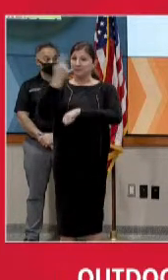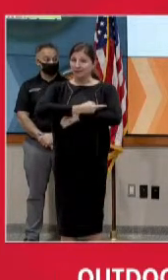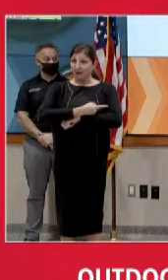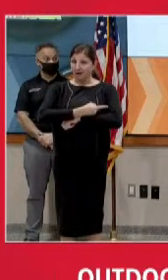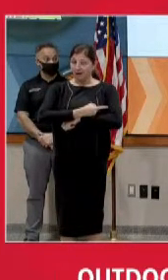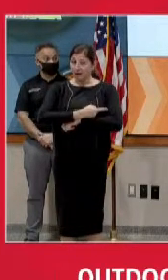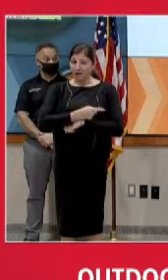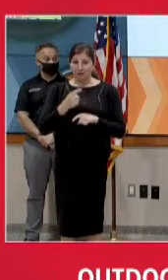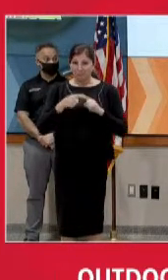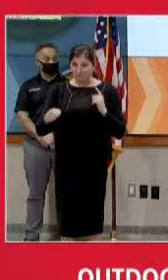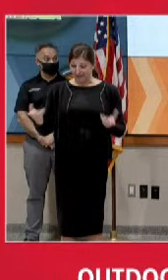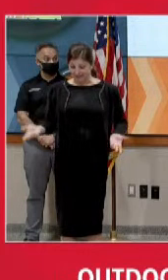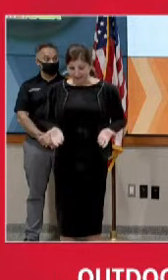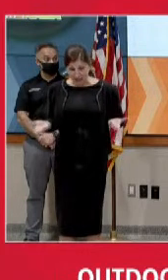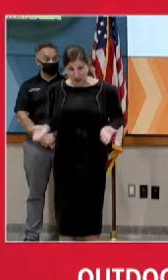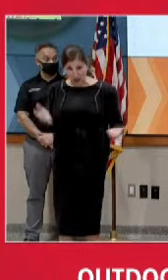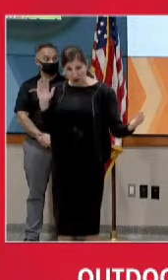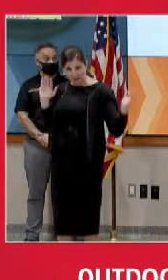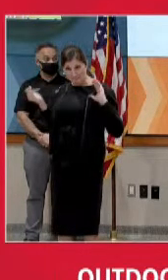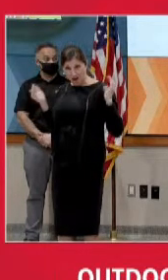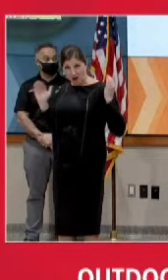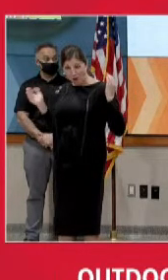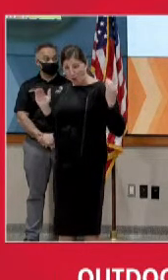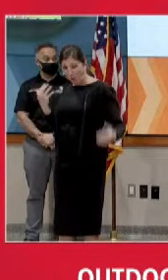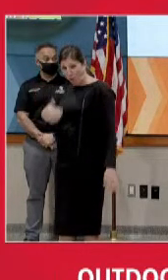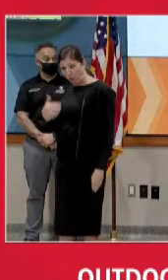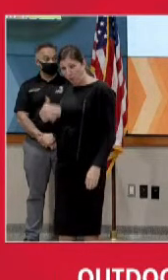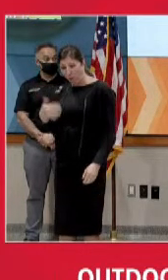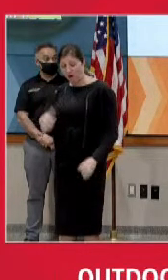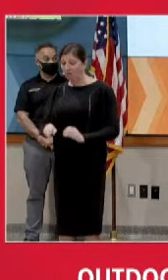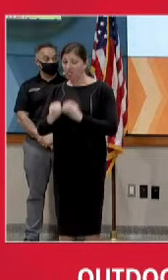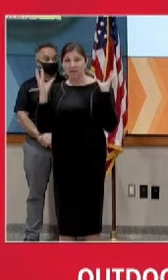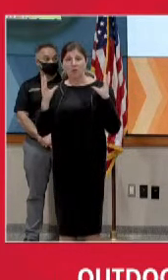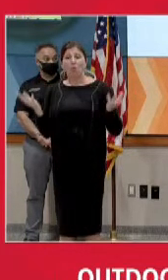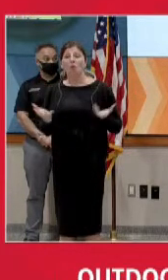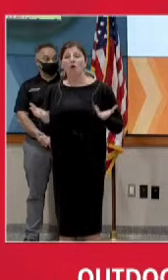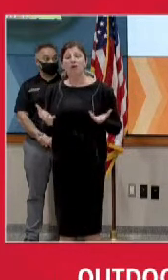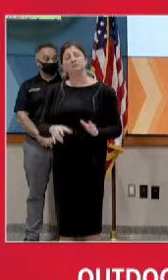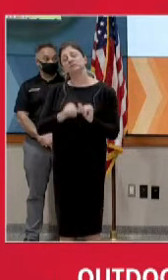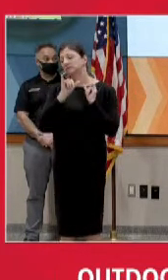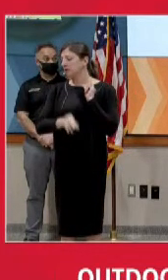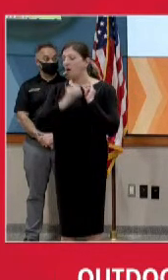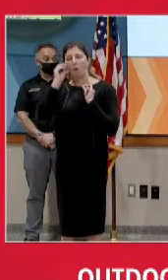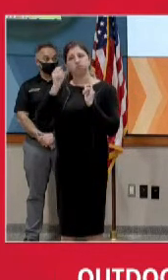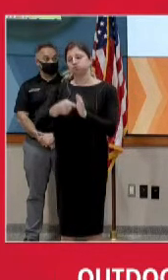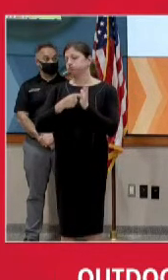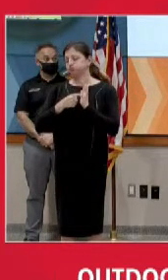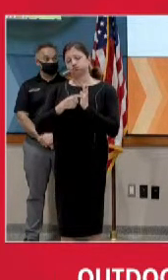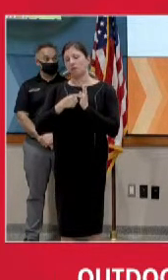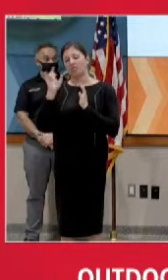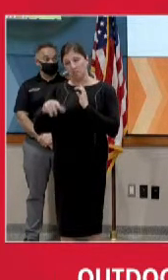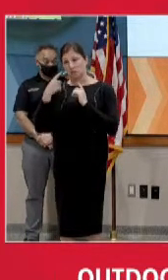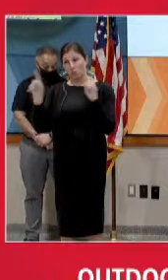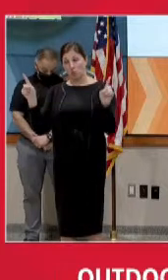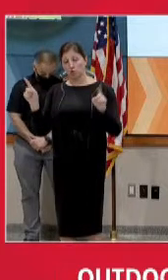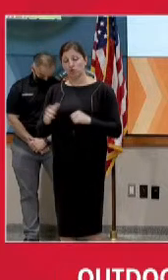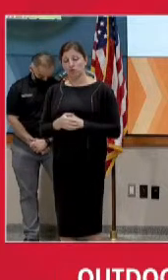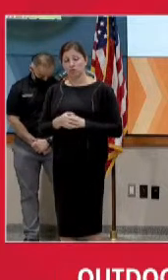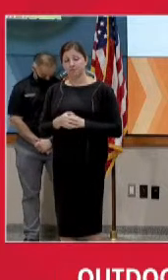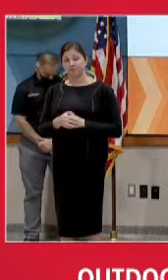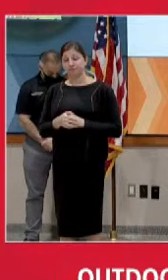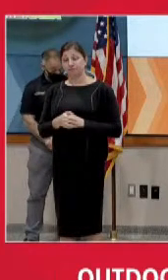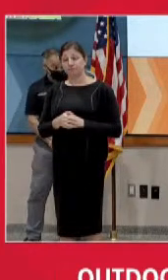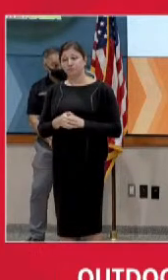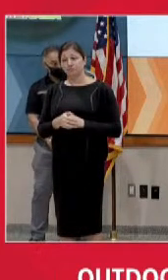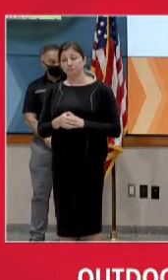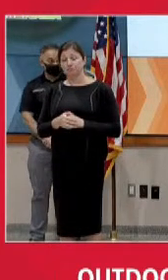yet, look at where we are. And so what is clear is we have to stay home. That's the thing that works. And once we get on the other